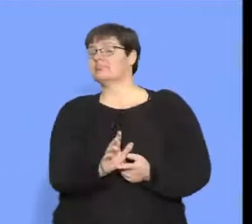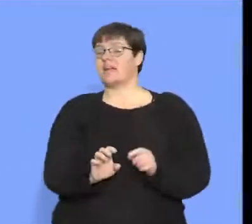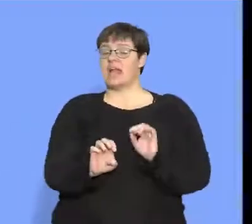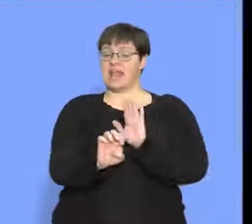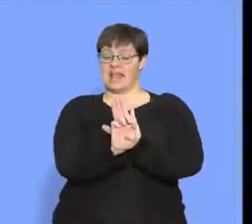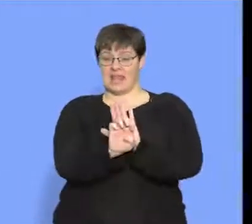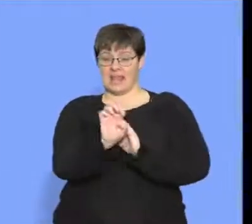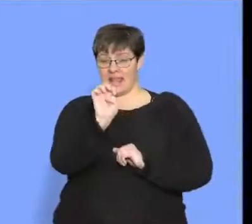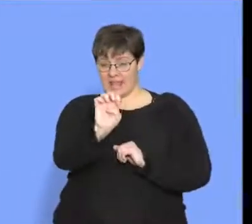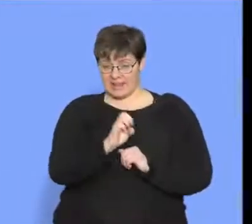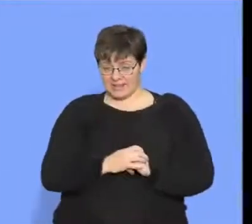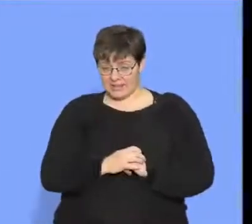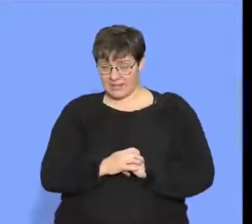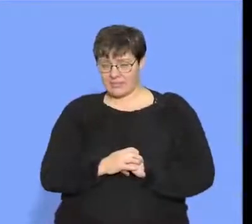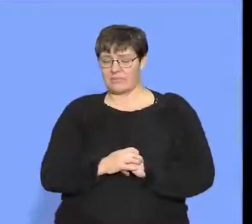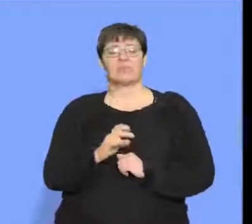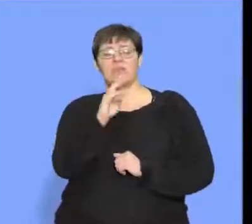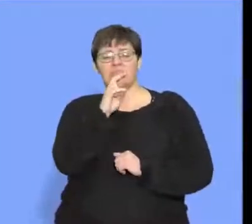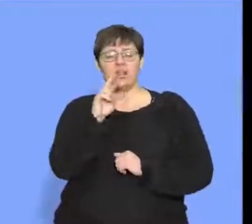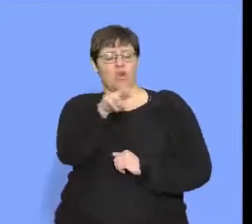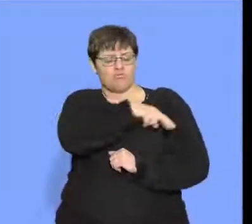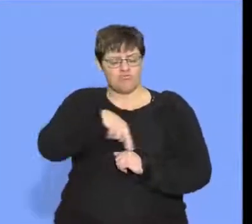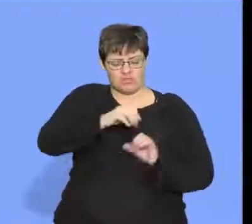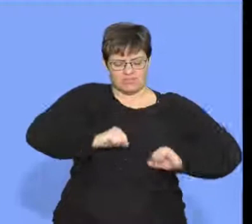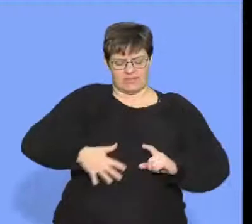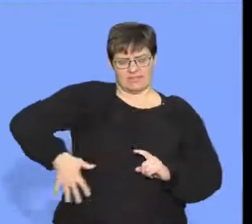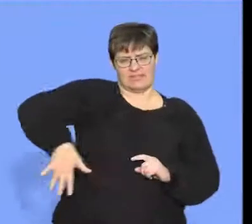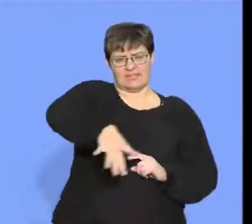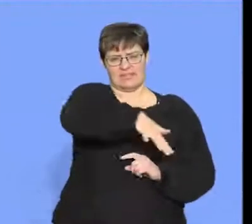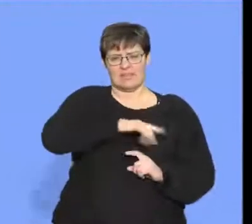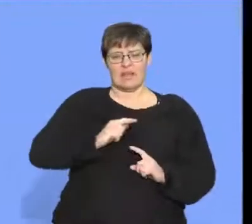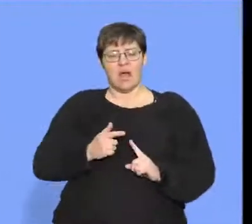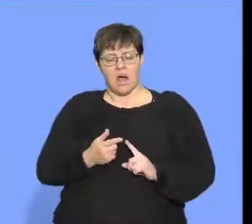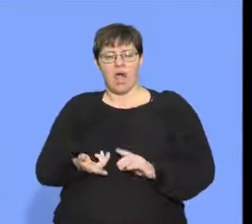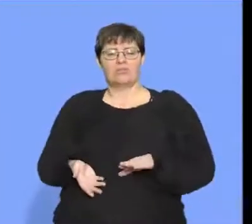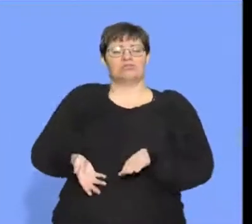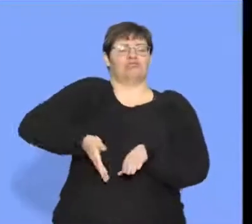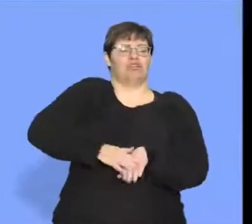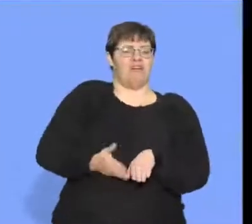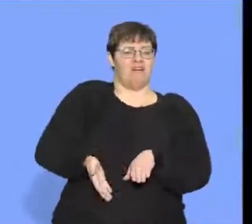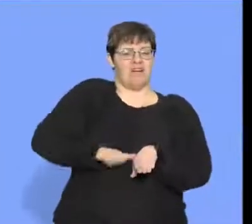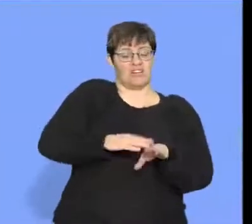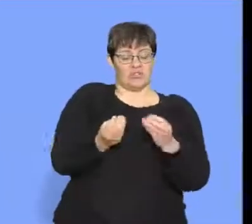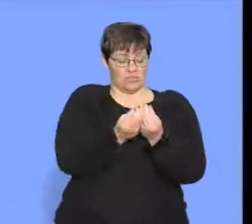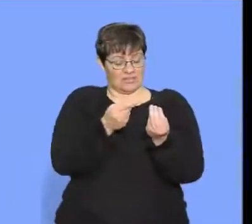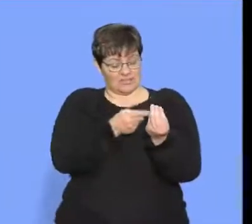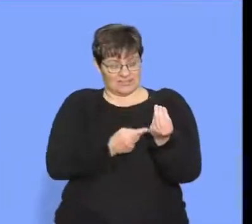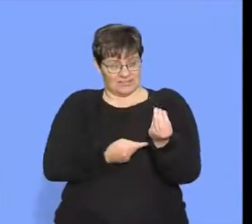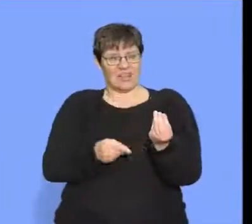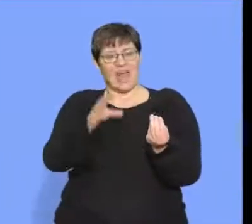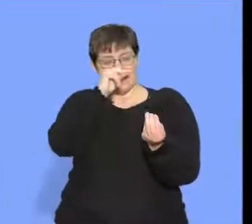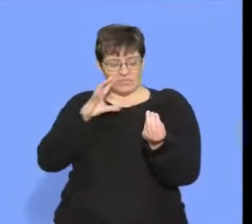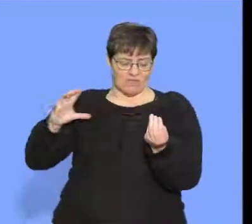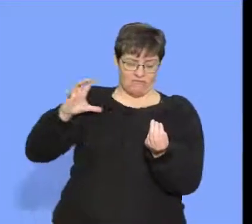symbol E, and they are simply a region in space where a charged object